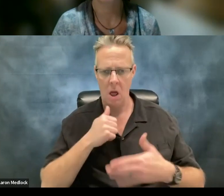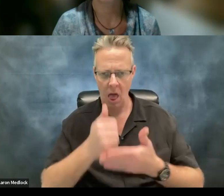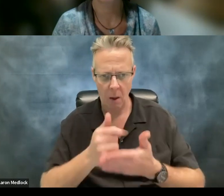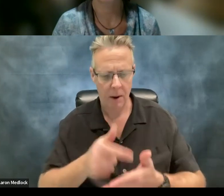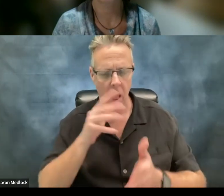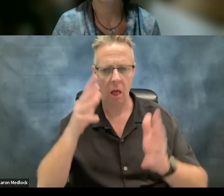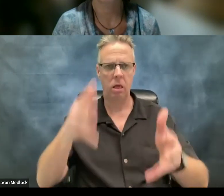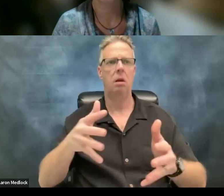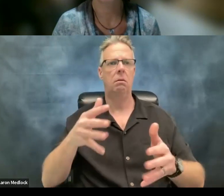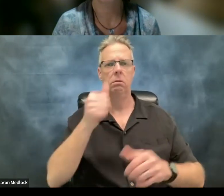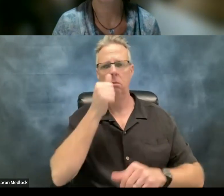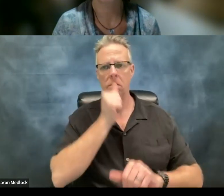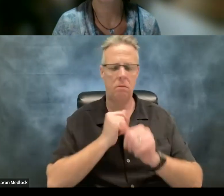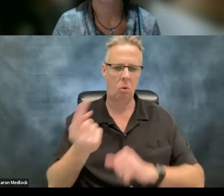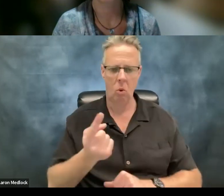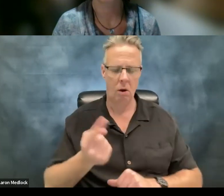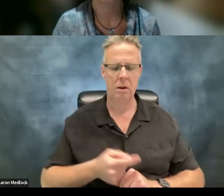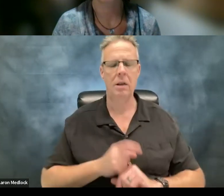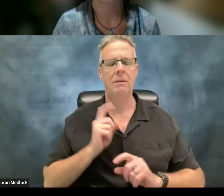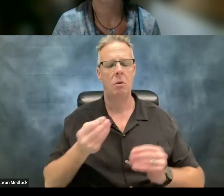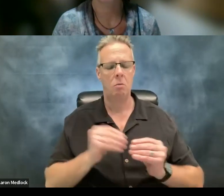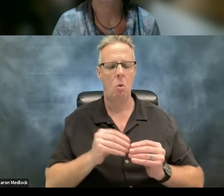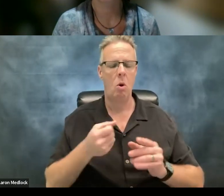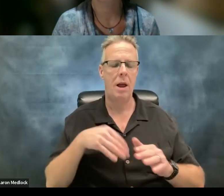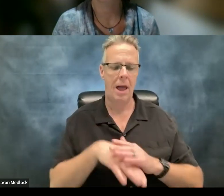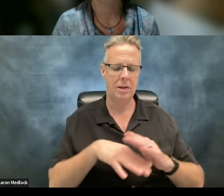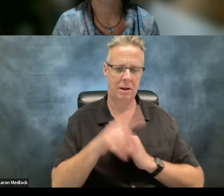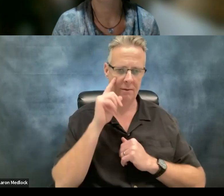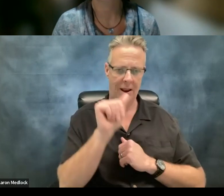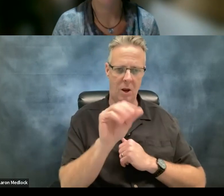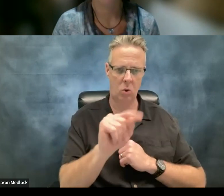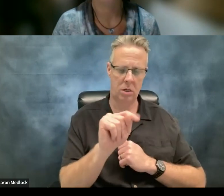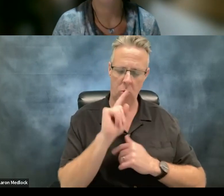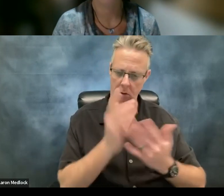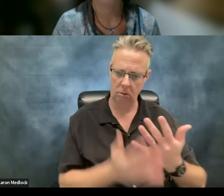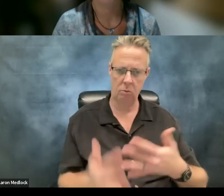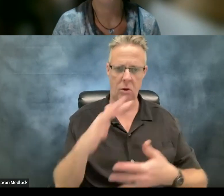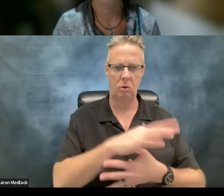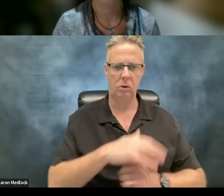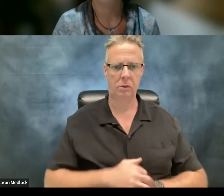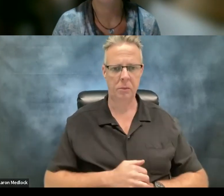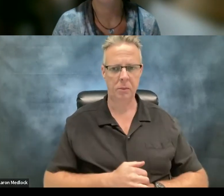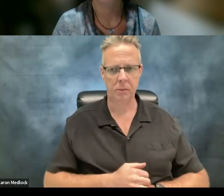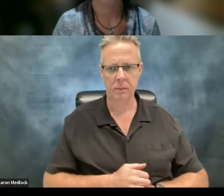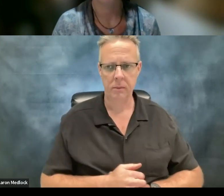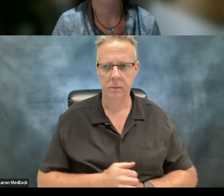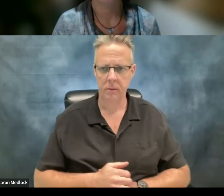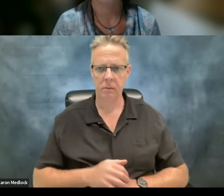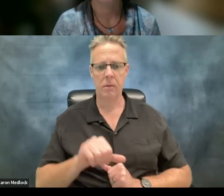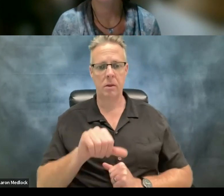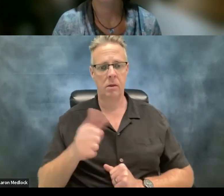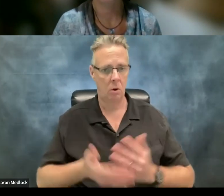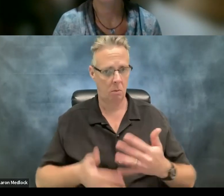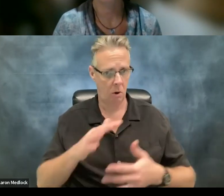their own. Expanding access to AOT is a priority. Another priority you have is